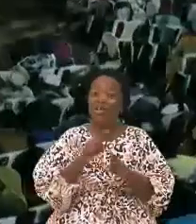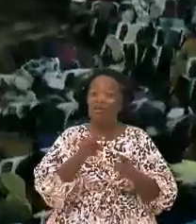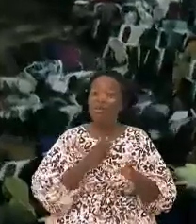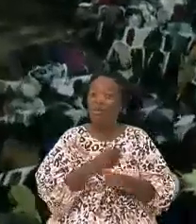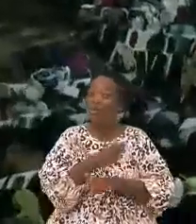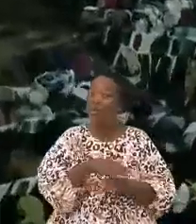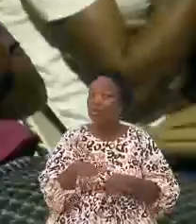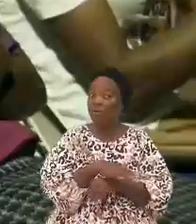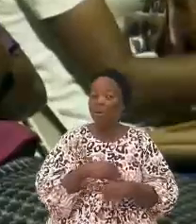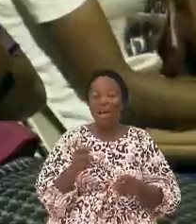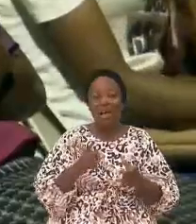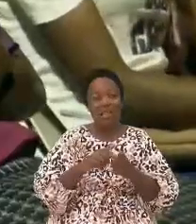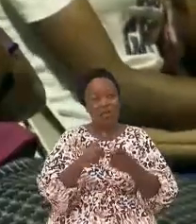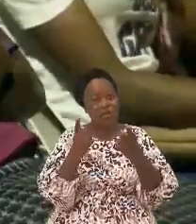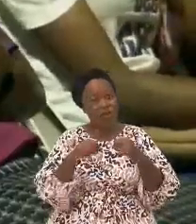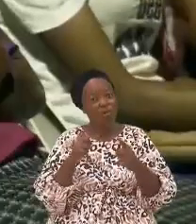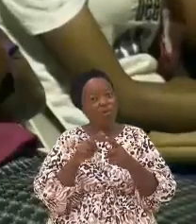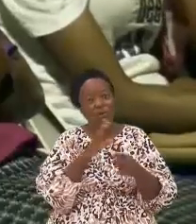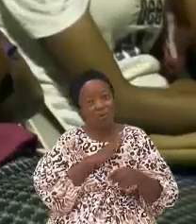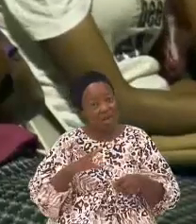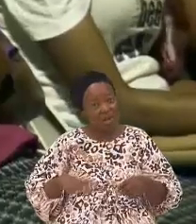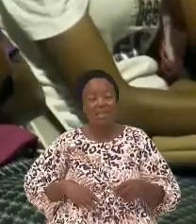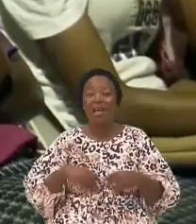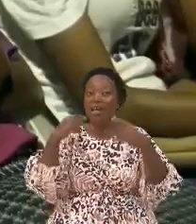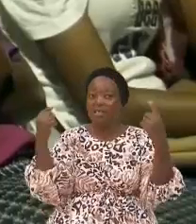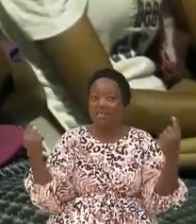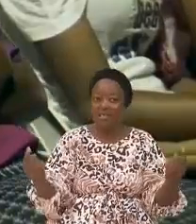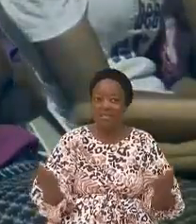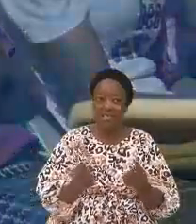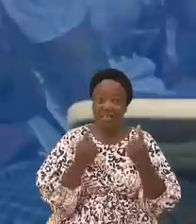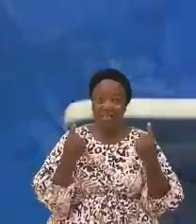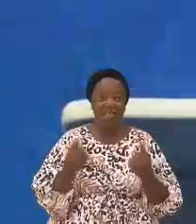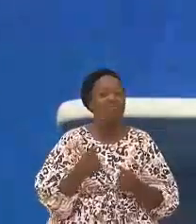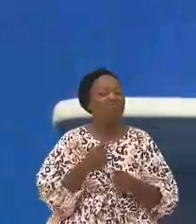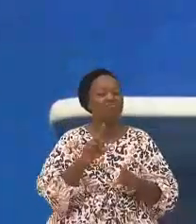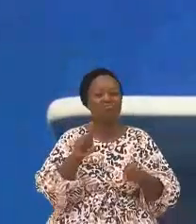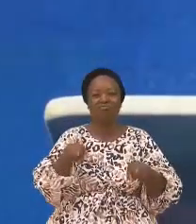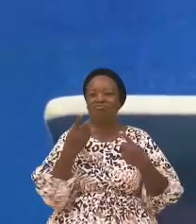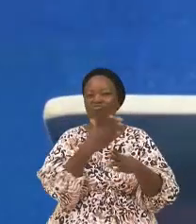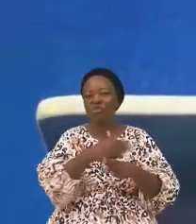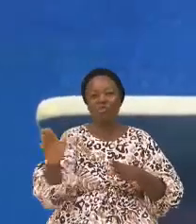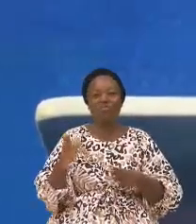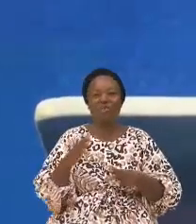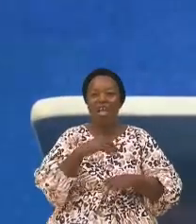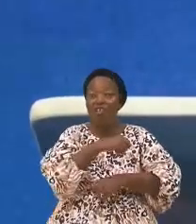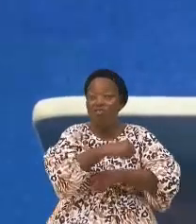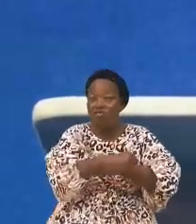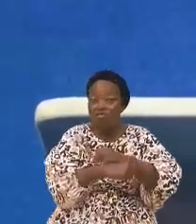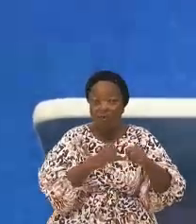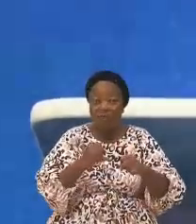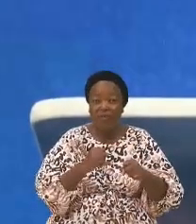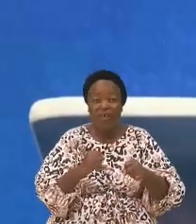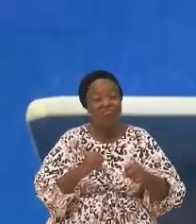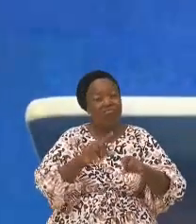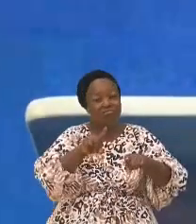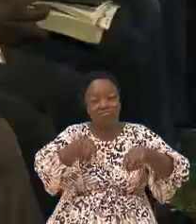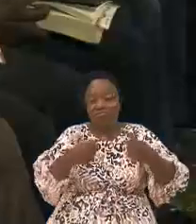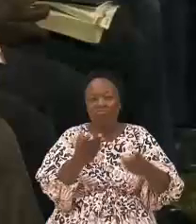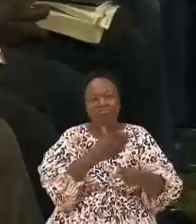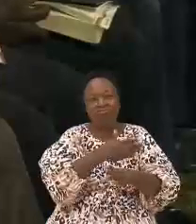we are going to do tonight. And as you cross over and you come unto Christ, sin